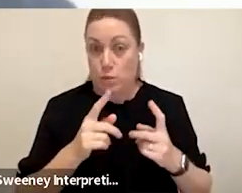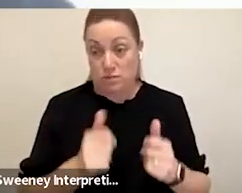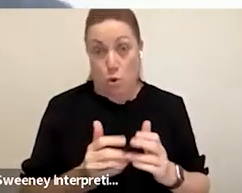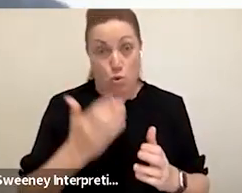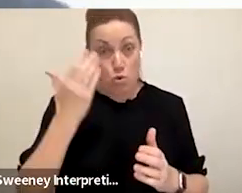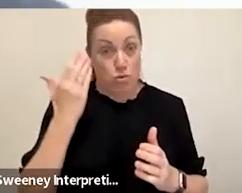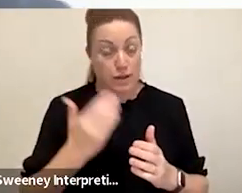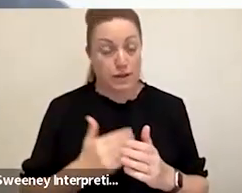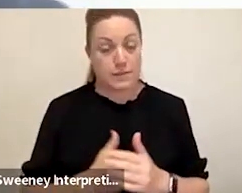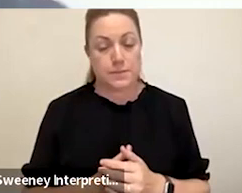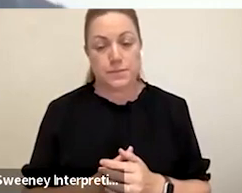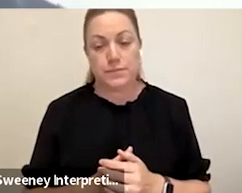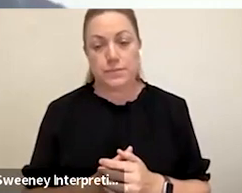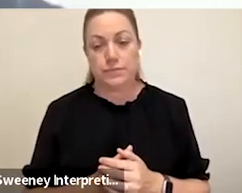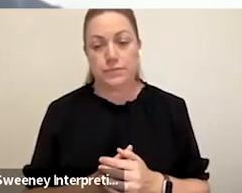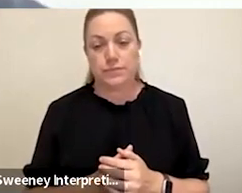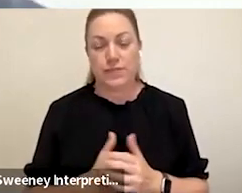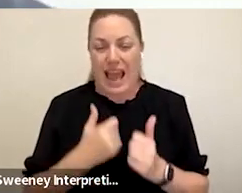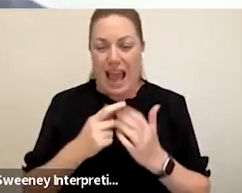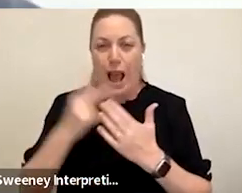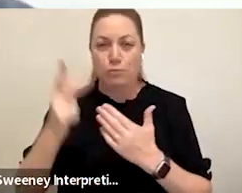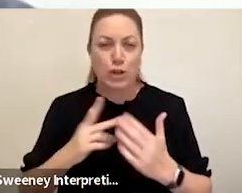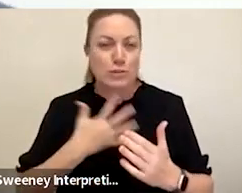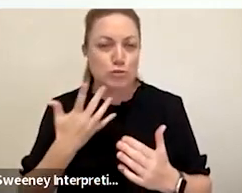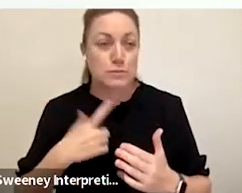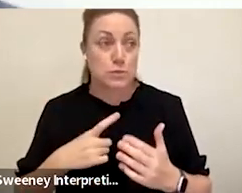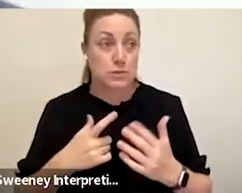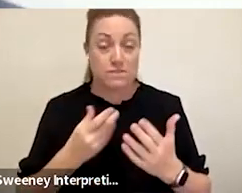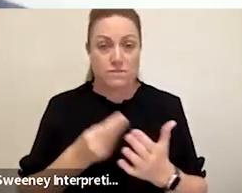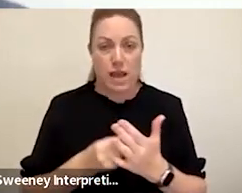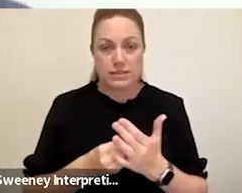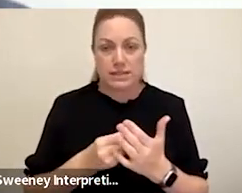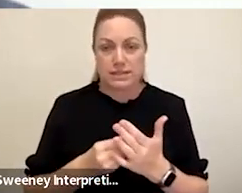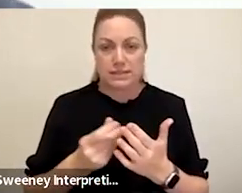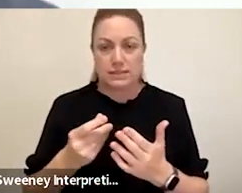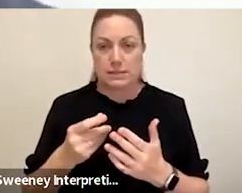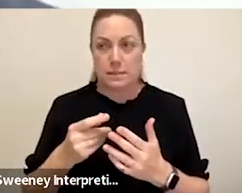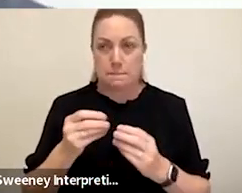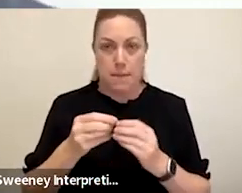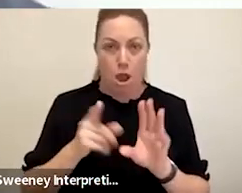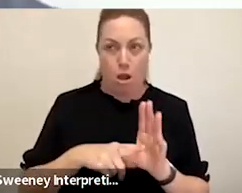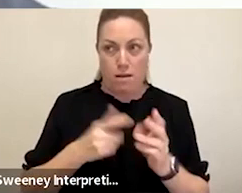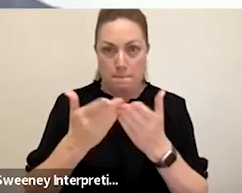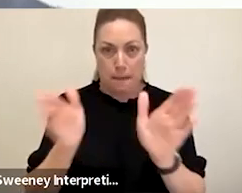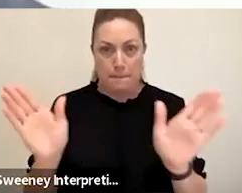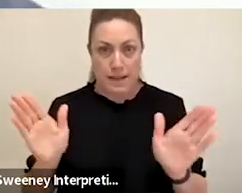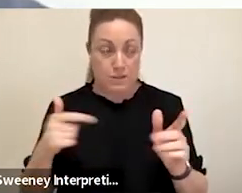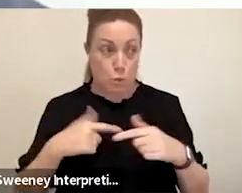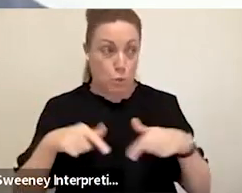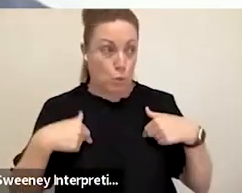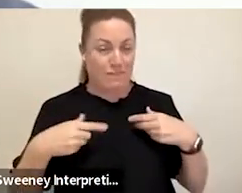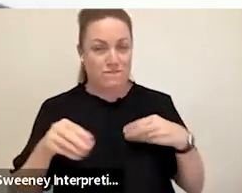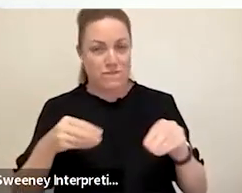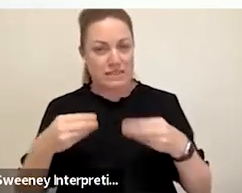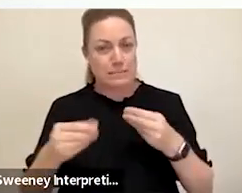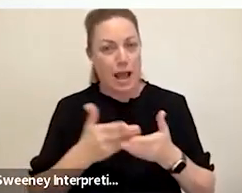And our program is an interesting one because it's fully sort of funded by public donations. So we have a fair bit of flexibility with the way that we use